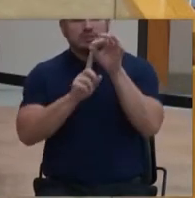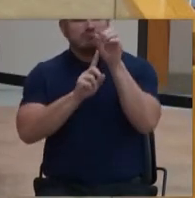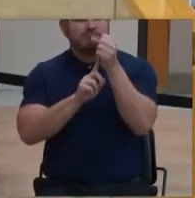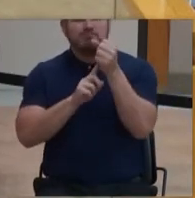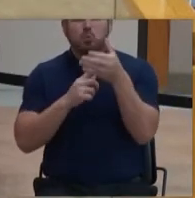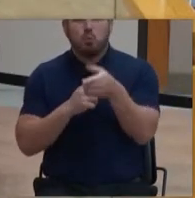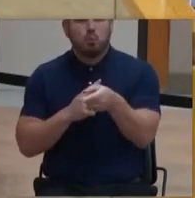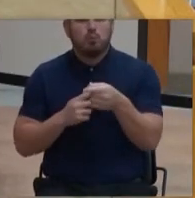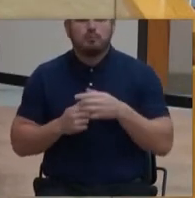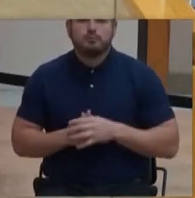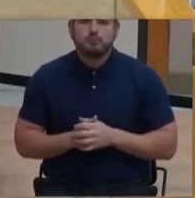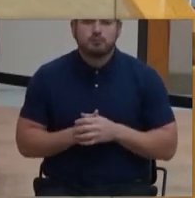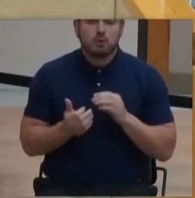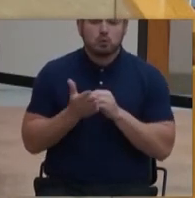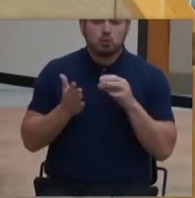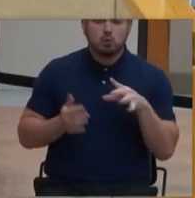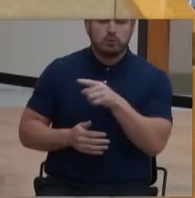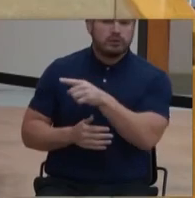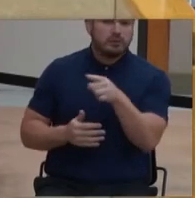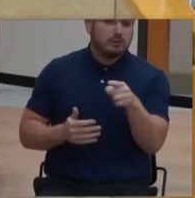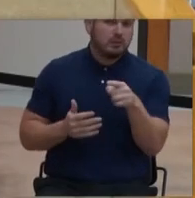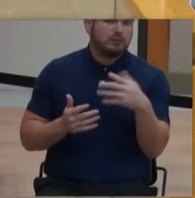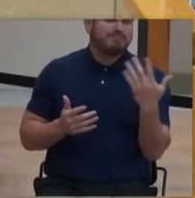else. And so our students were very